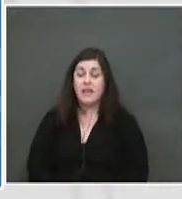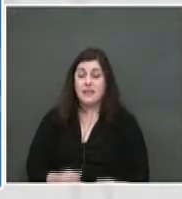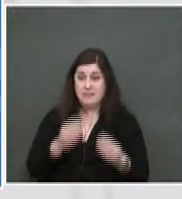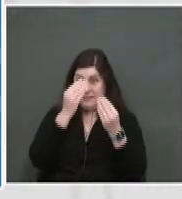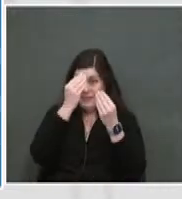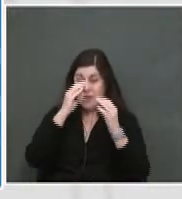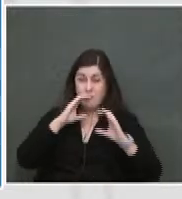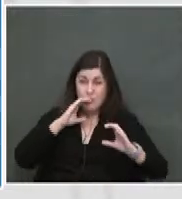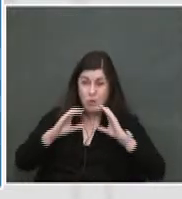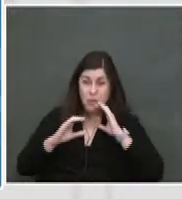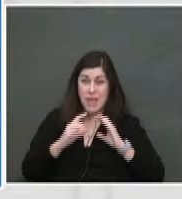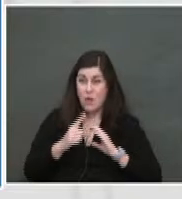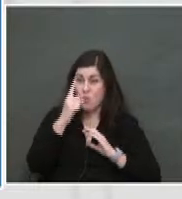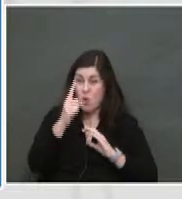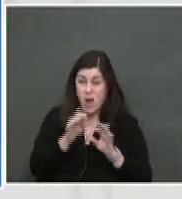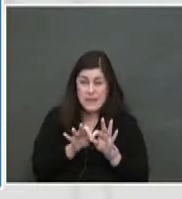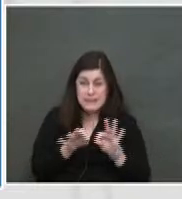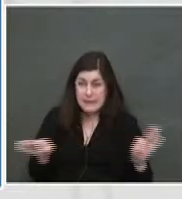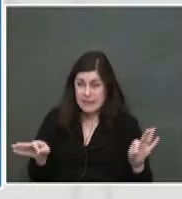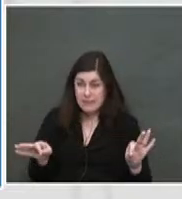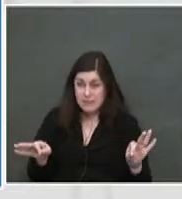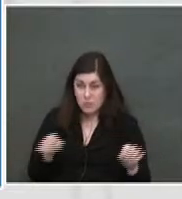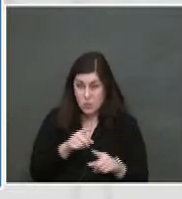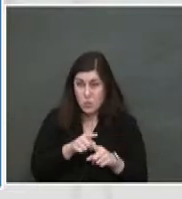there in one sentence, it would be